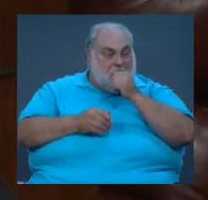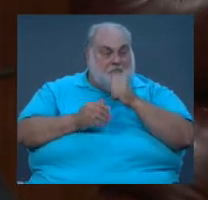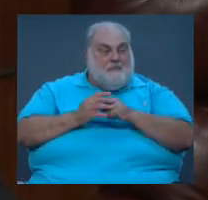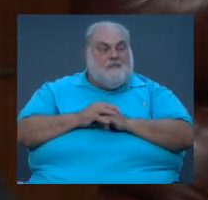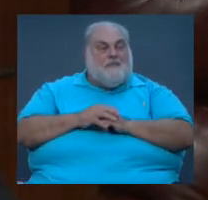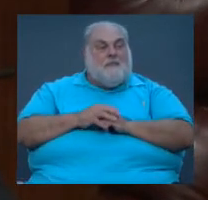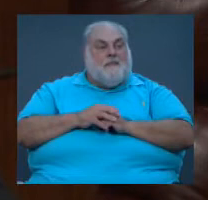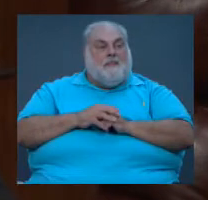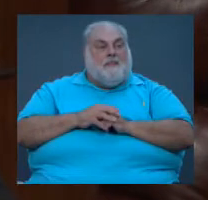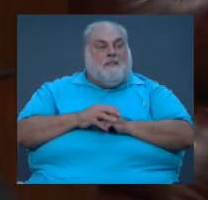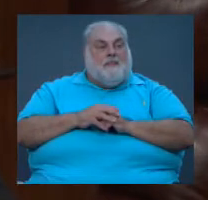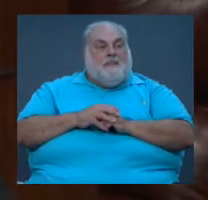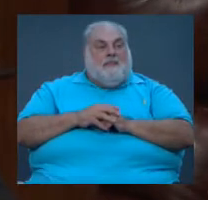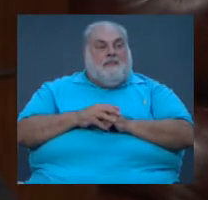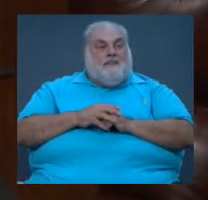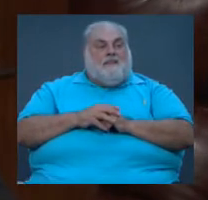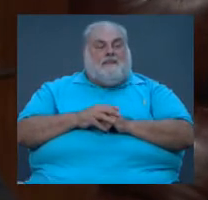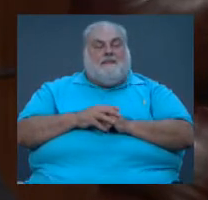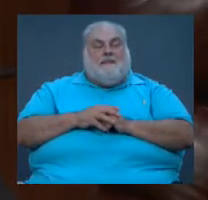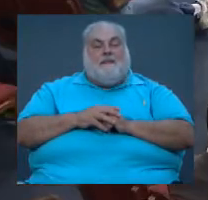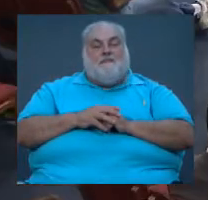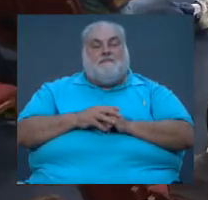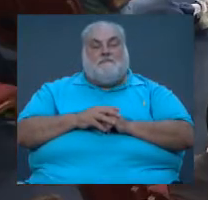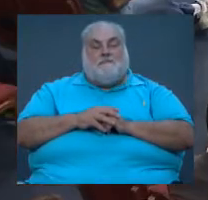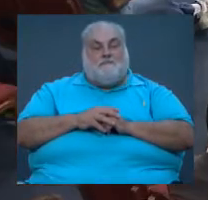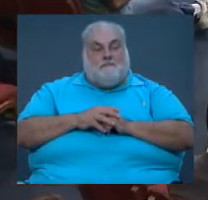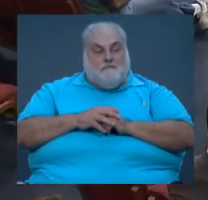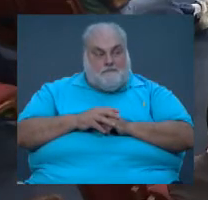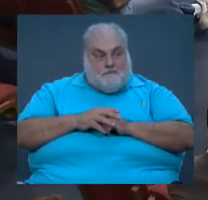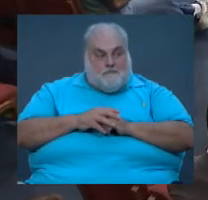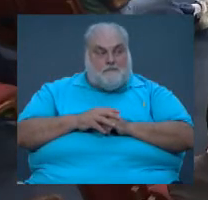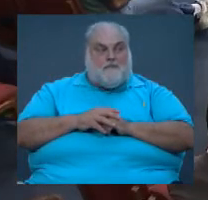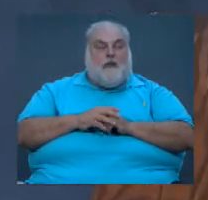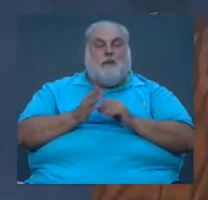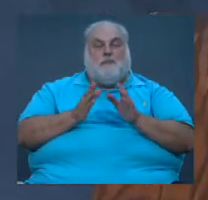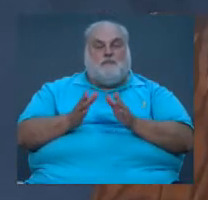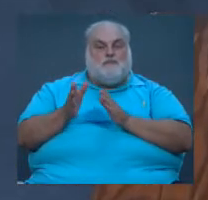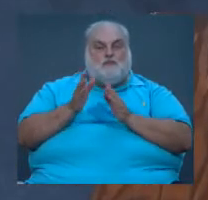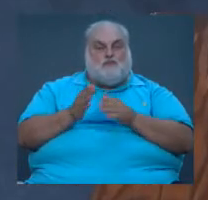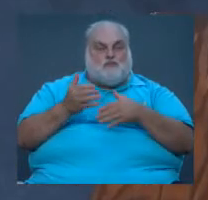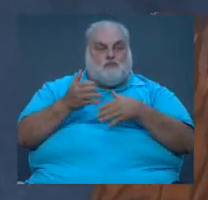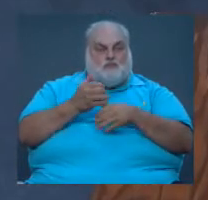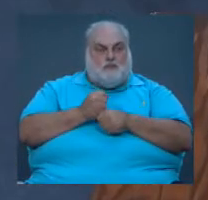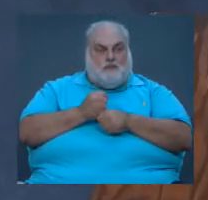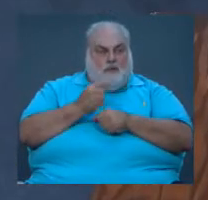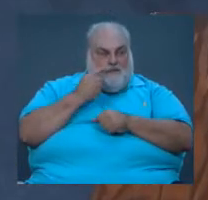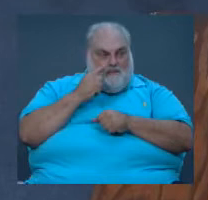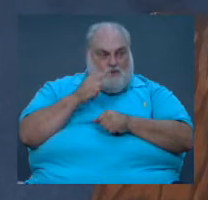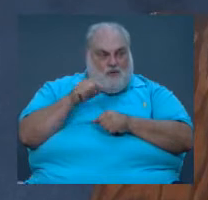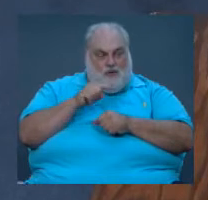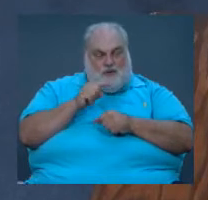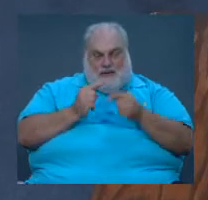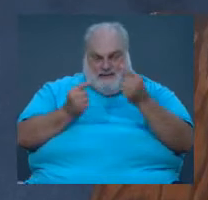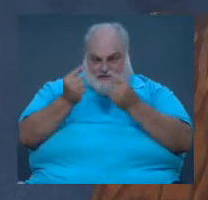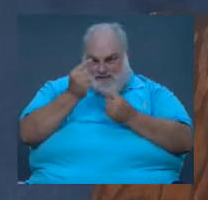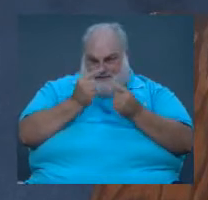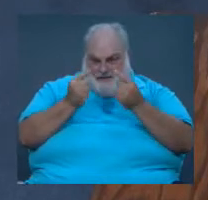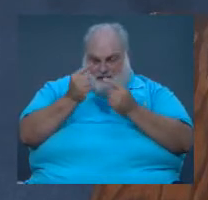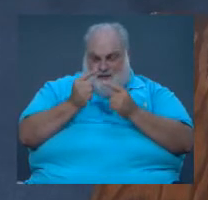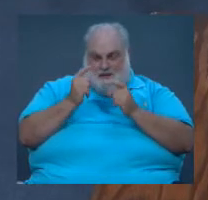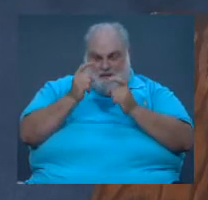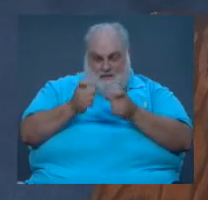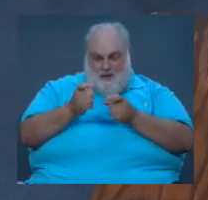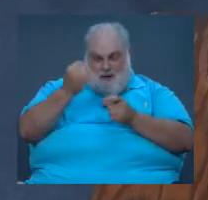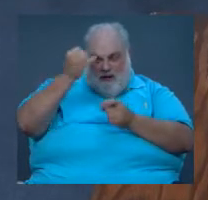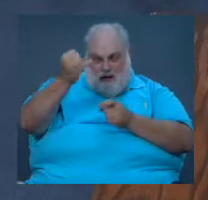If you want to walk through the details. Sure. Mayor, members of the board, I prepared something brief for you all to take a look at to give you a little idea of